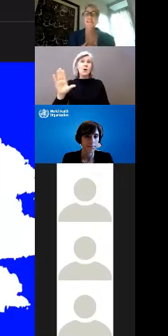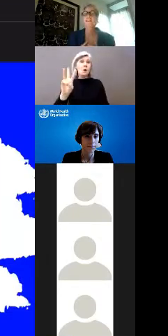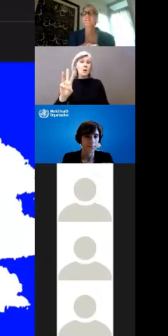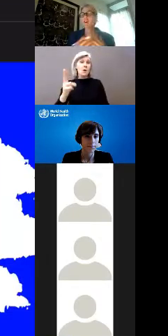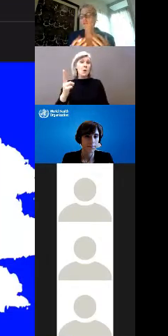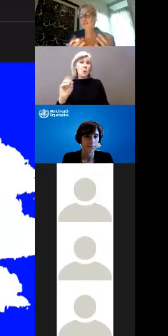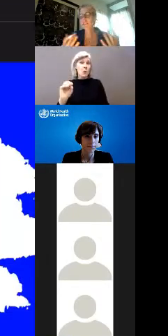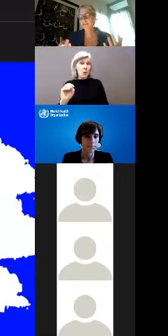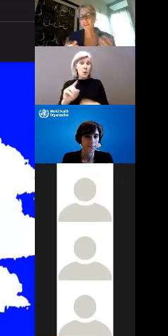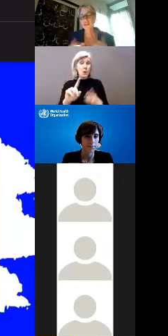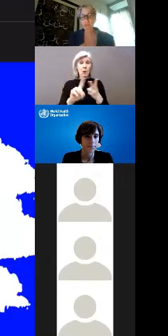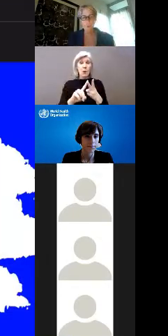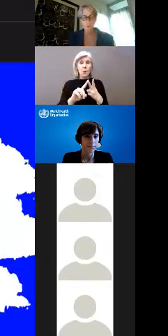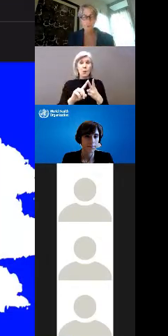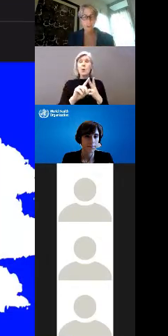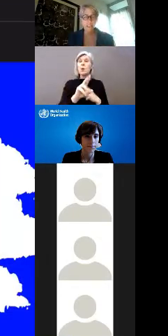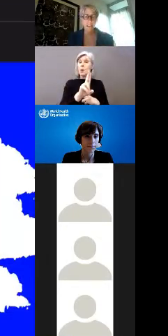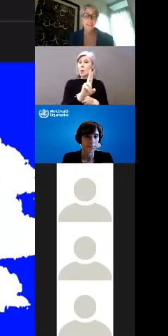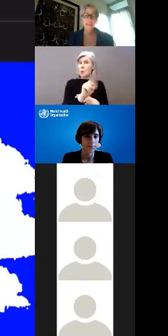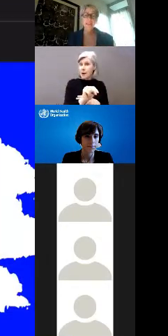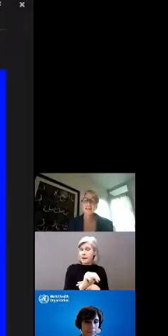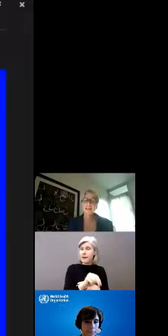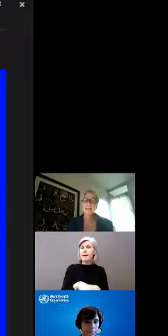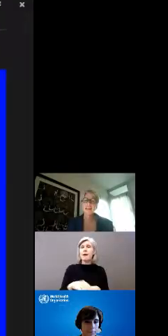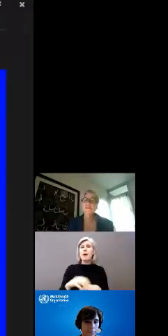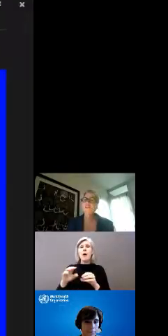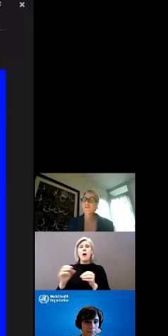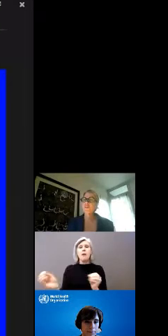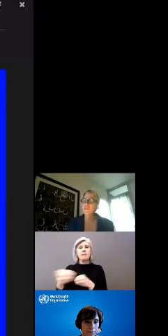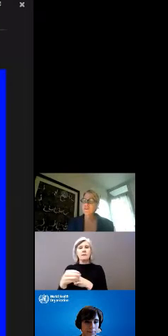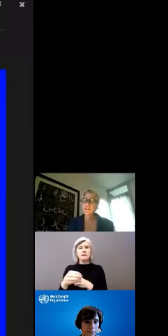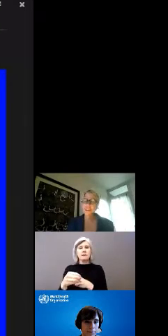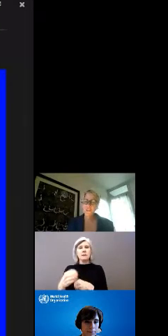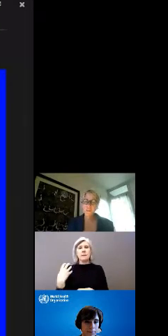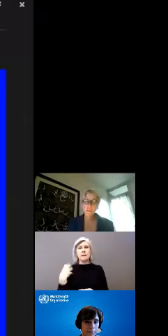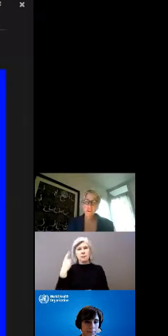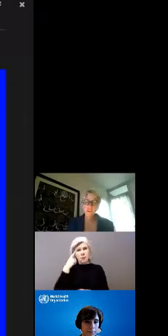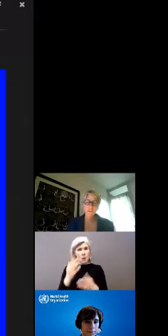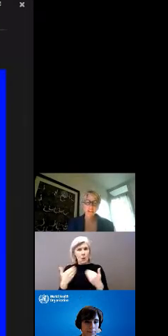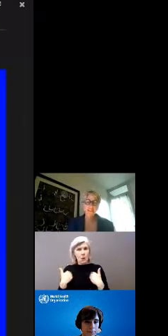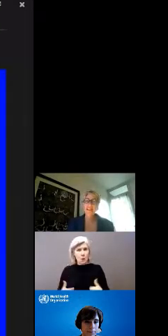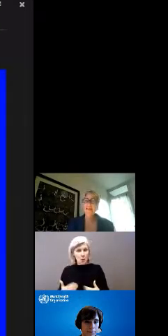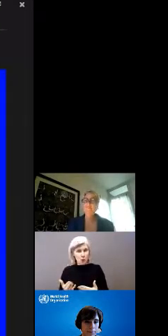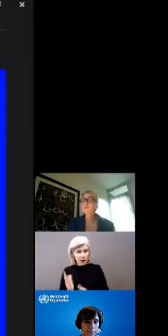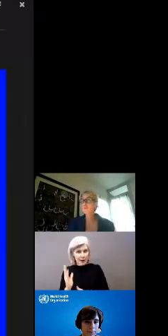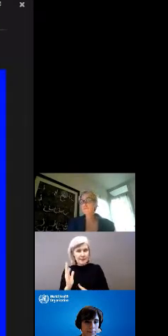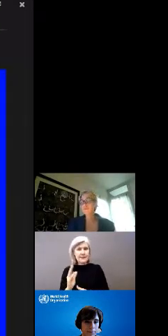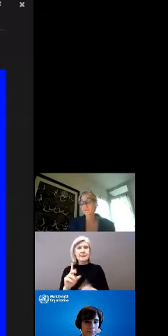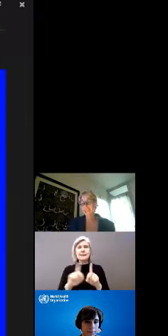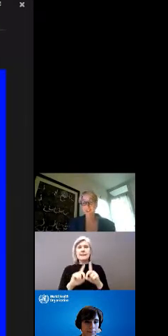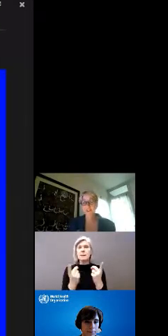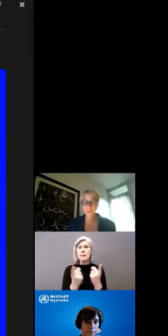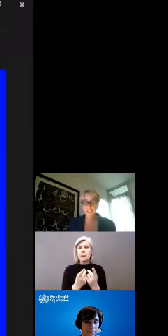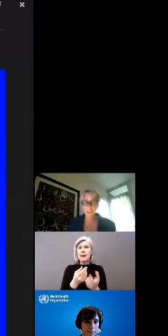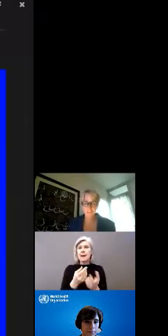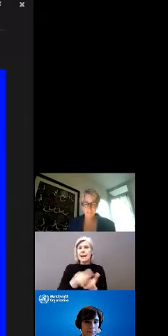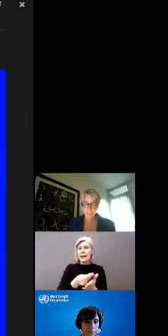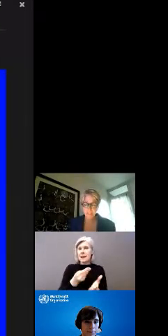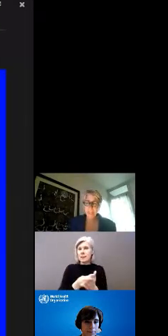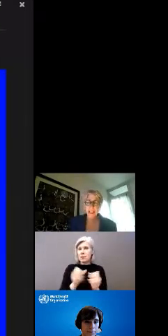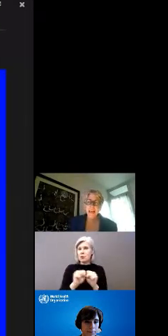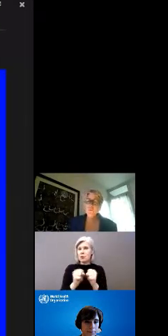Organization, the Office of the Commission of Human Rights, the Department of Economic and Social Affairs, and the UN Population